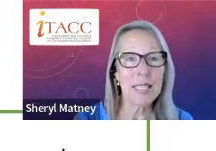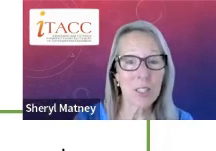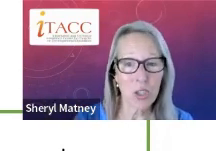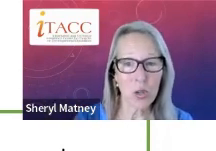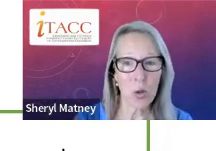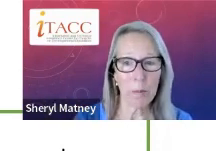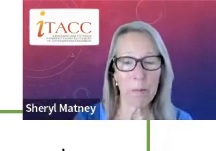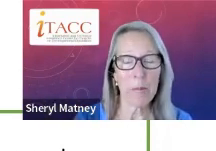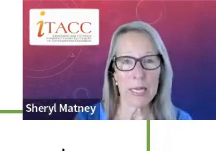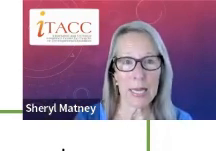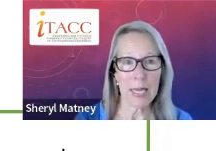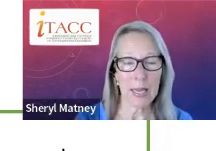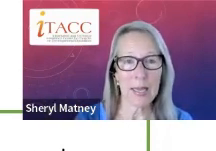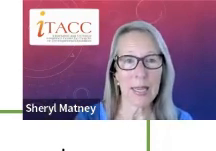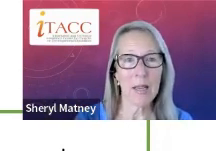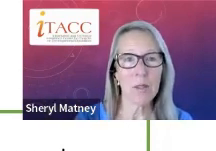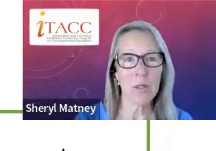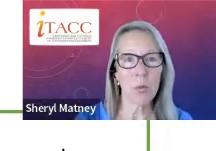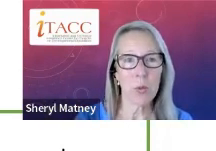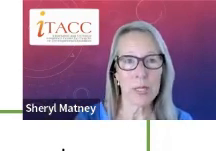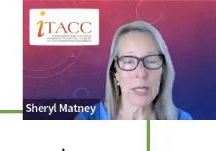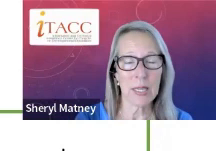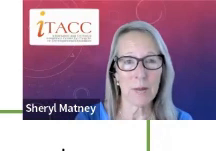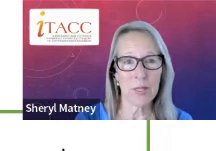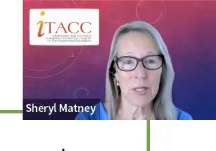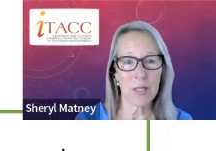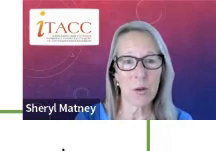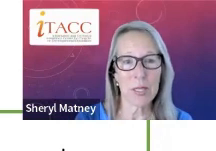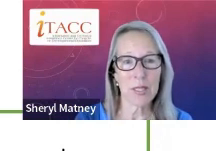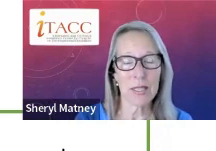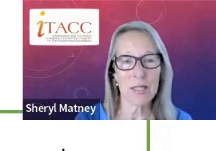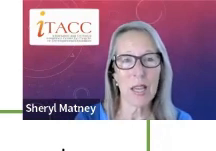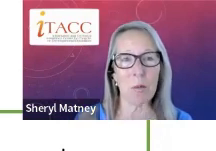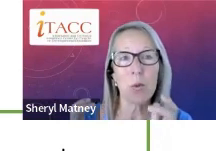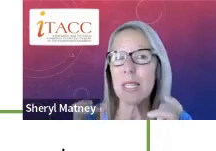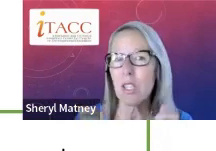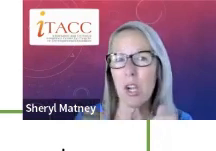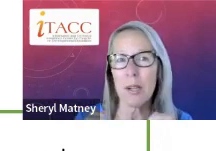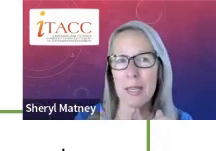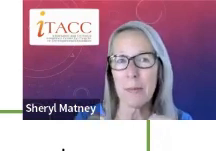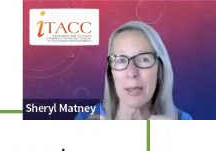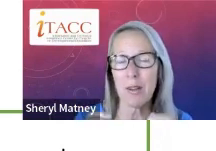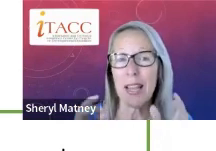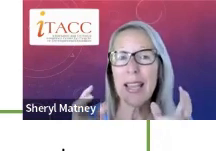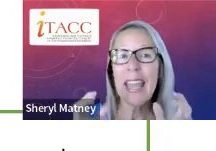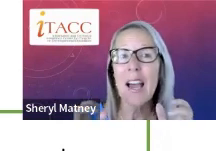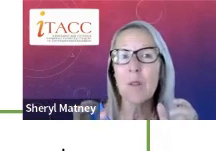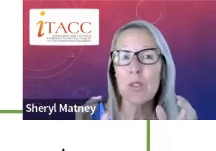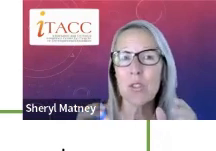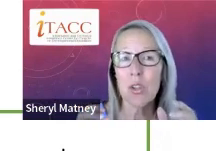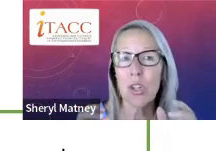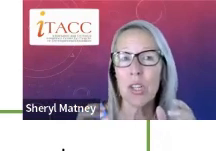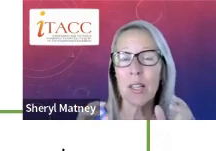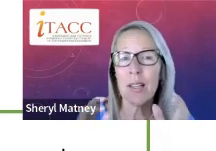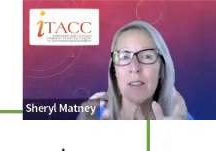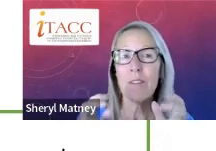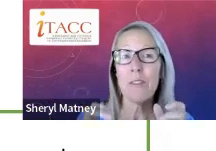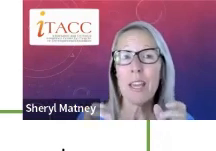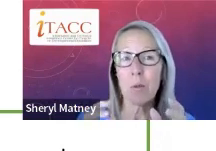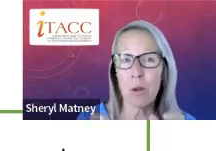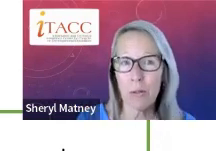it's additional money a council receives. So it's not really talking about